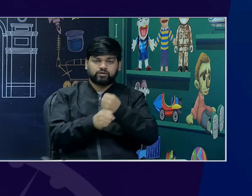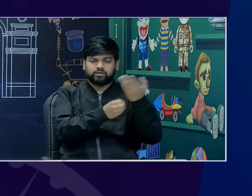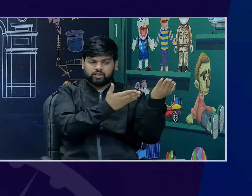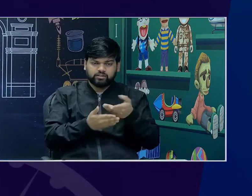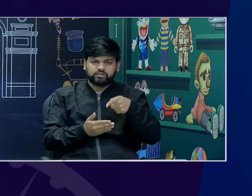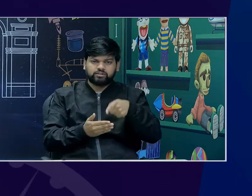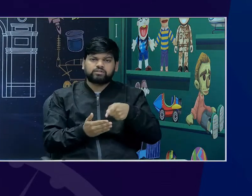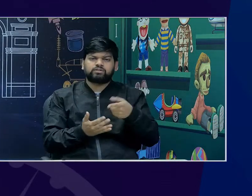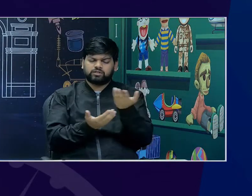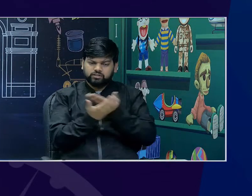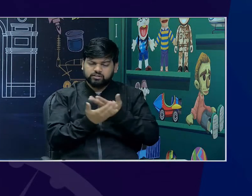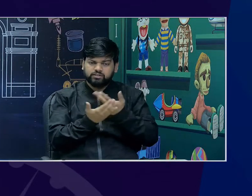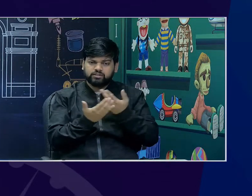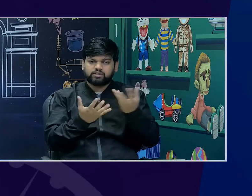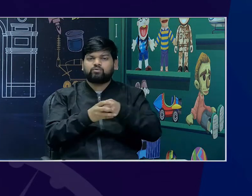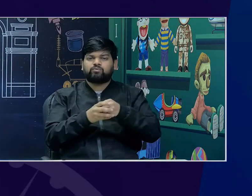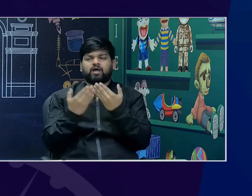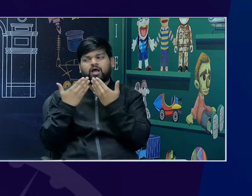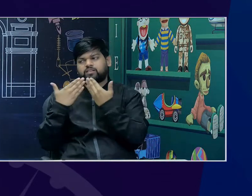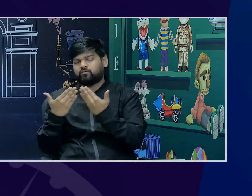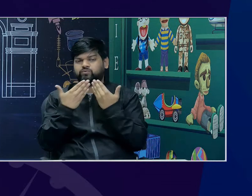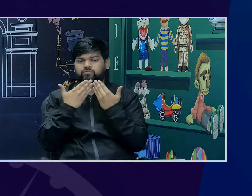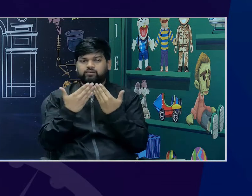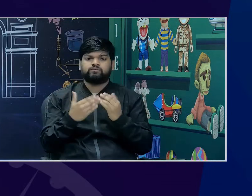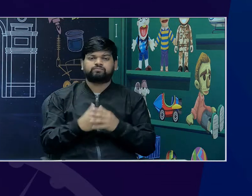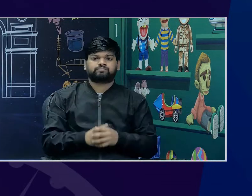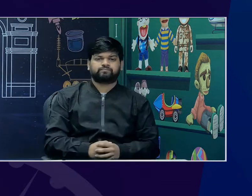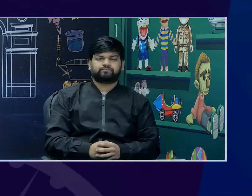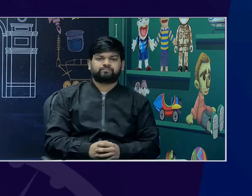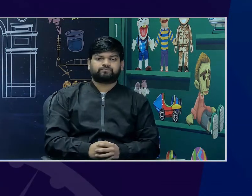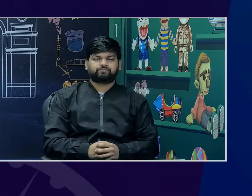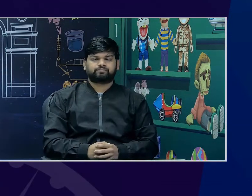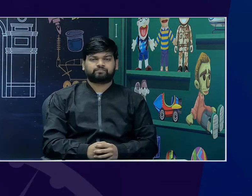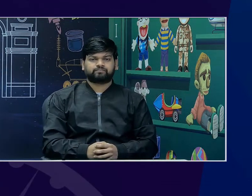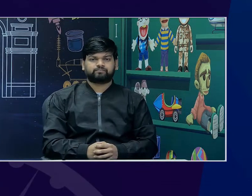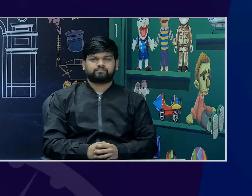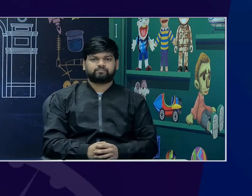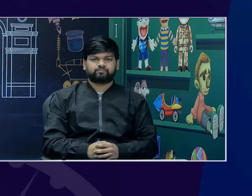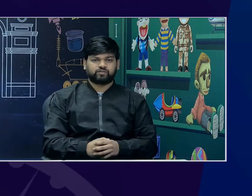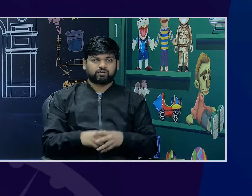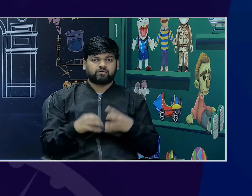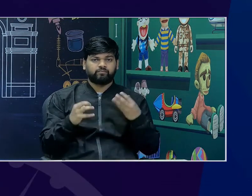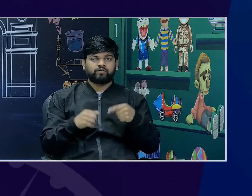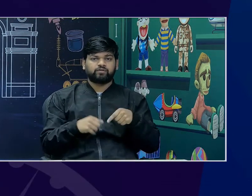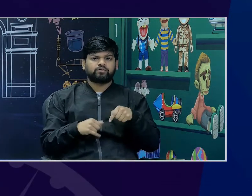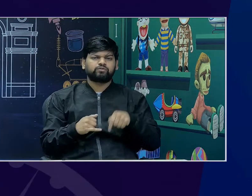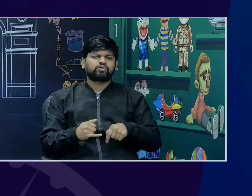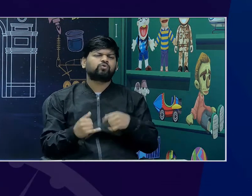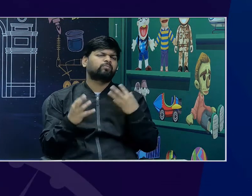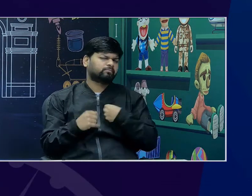this conversation. Thank you, ma'am. Most welcome. And I would also like to thank our sign language